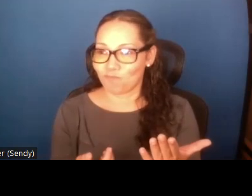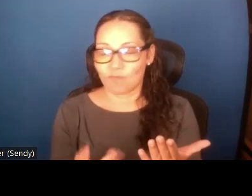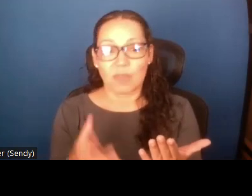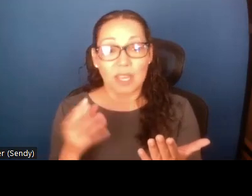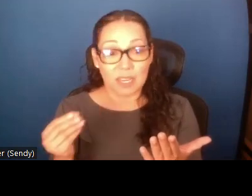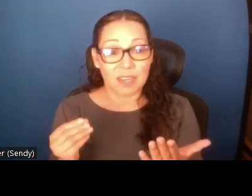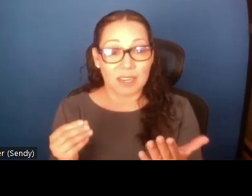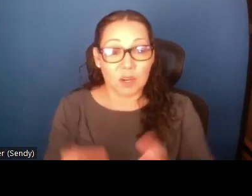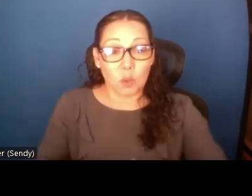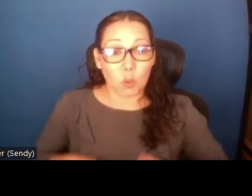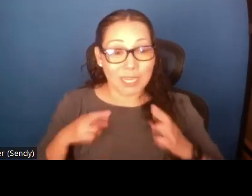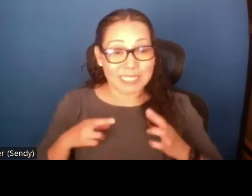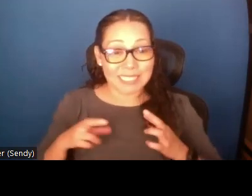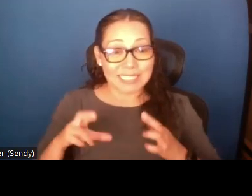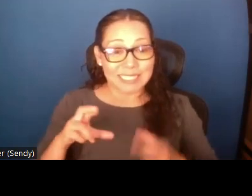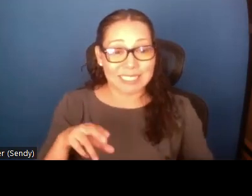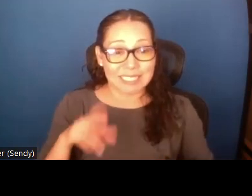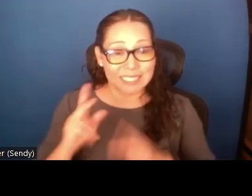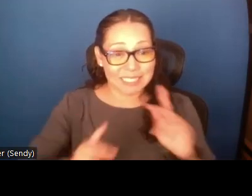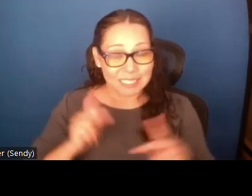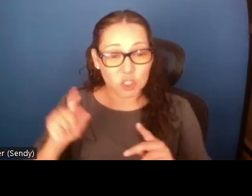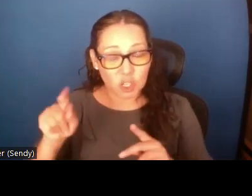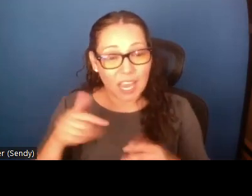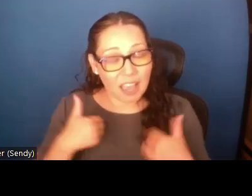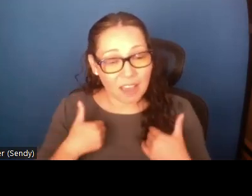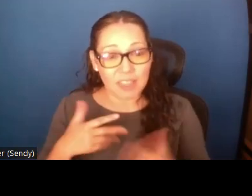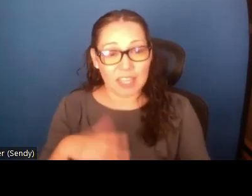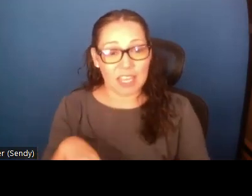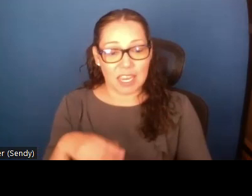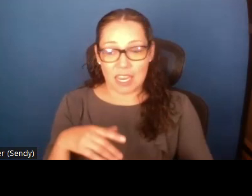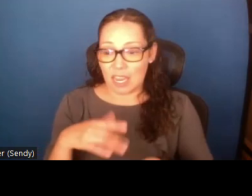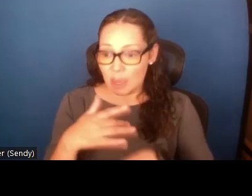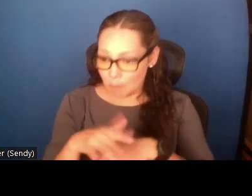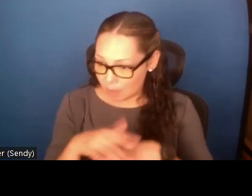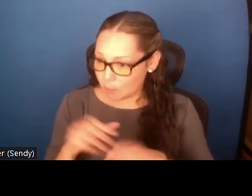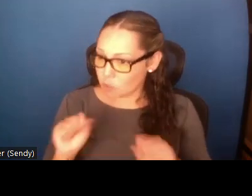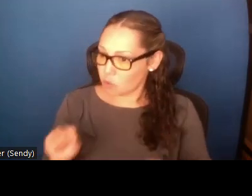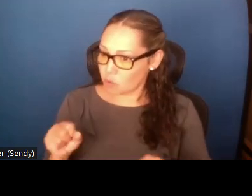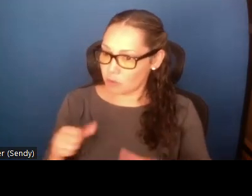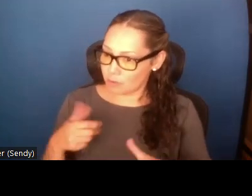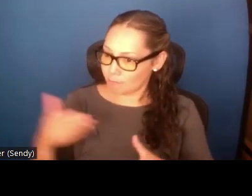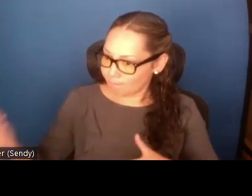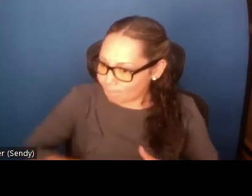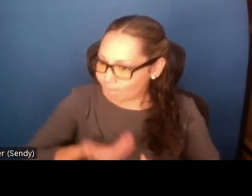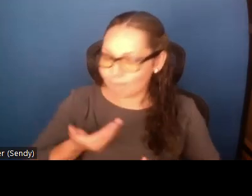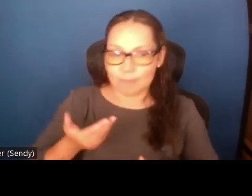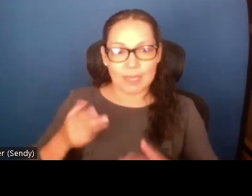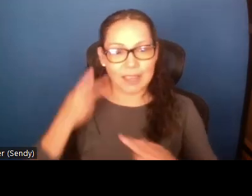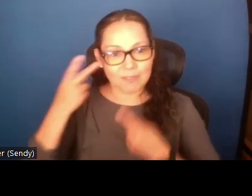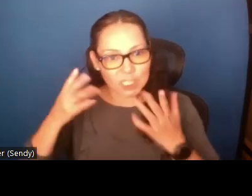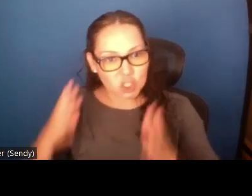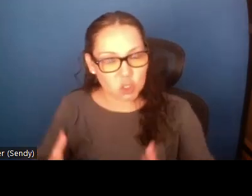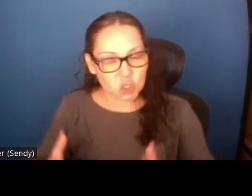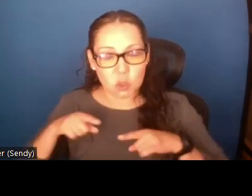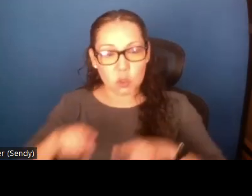residents should have the ability to have visitors and visitations even during a state of emergency. What we really